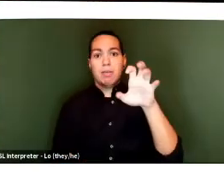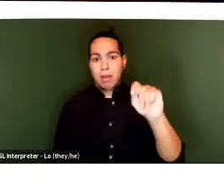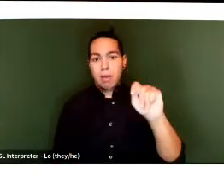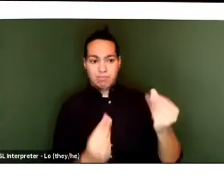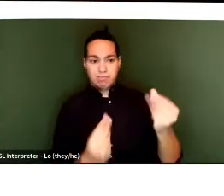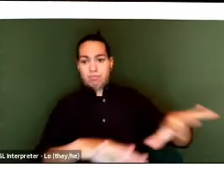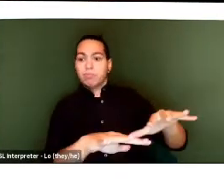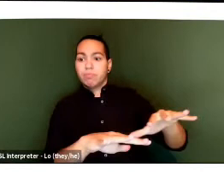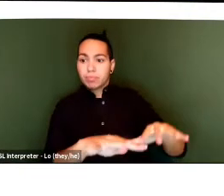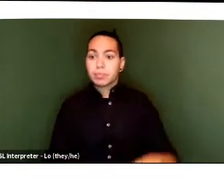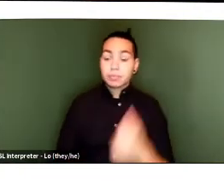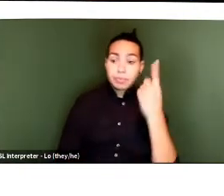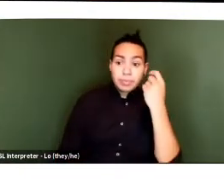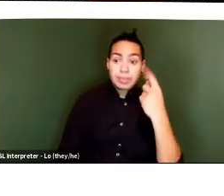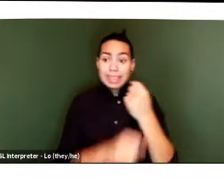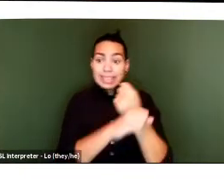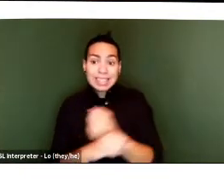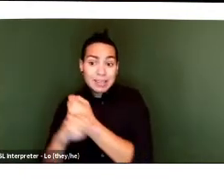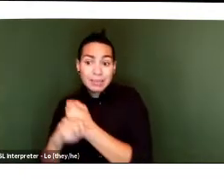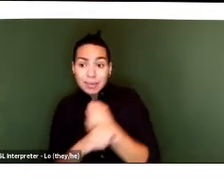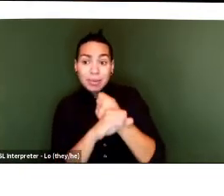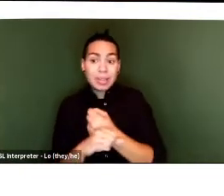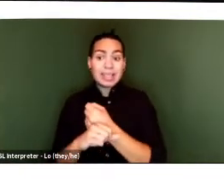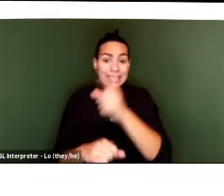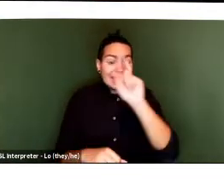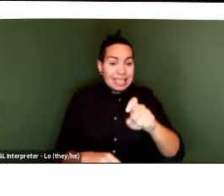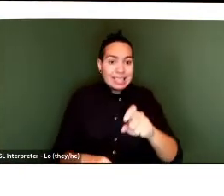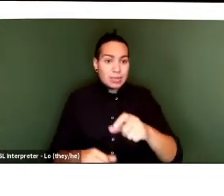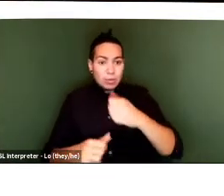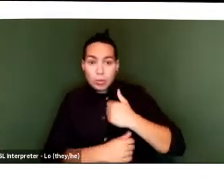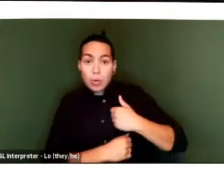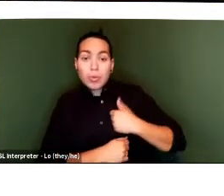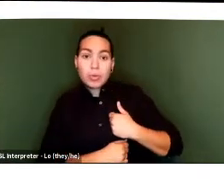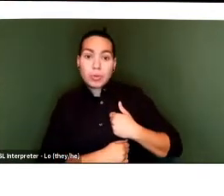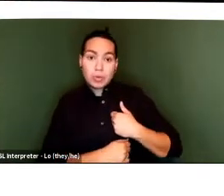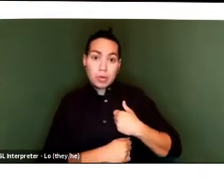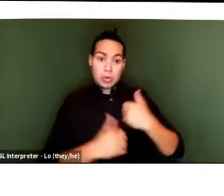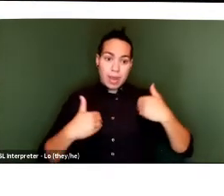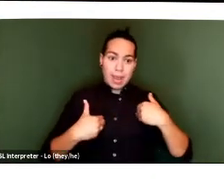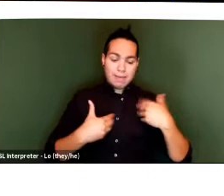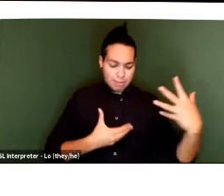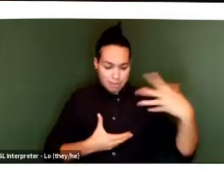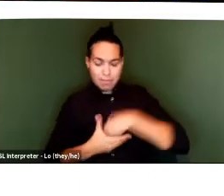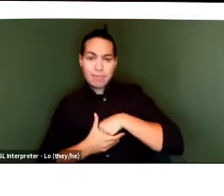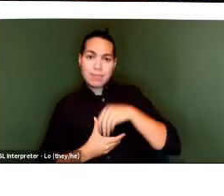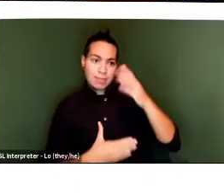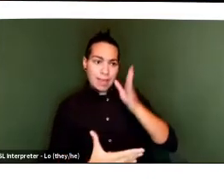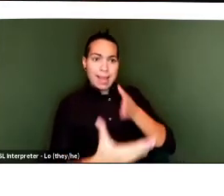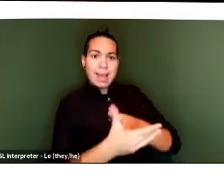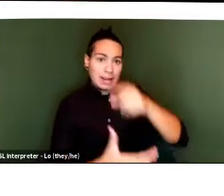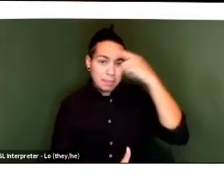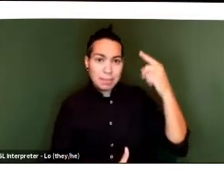soldiers. By this, I mean that anti-Blackness helped get poor and working class white people in line. You know, the